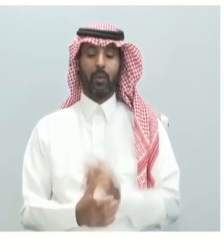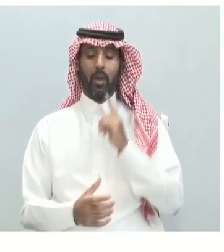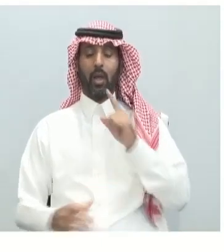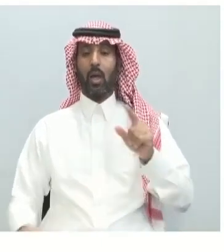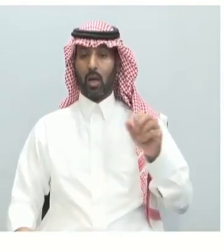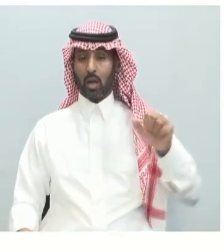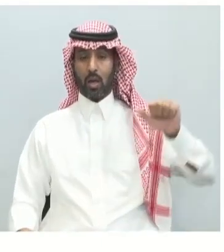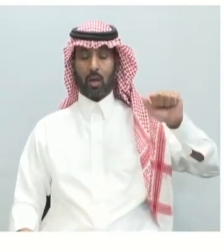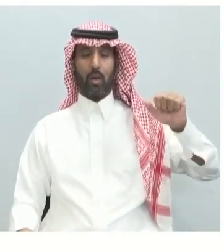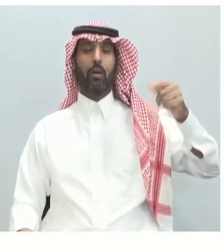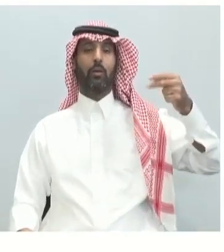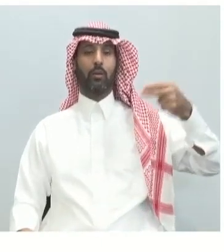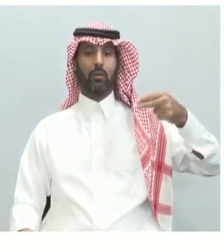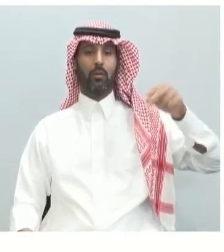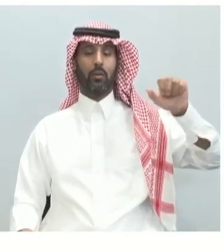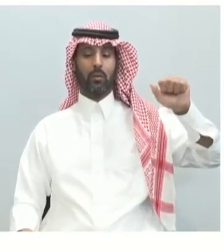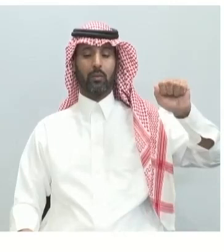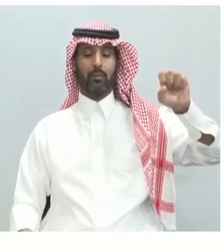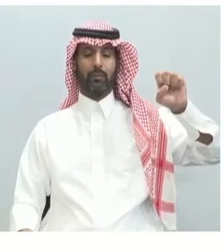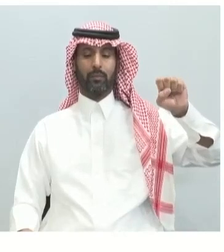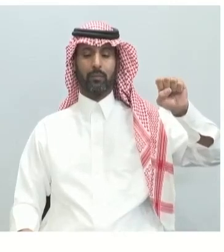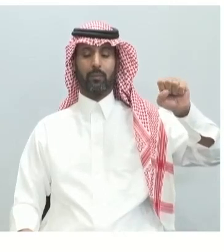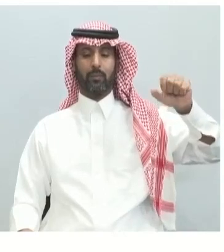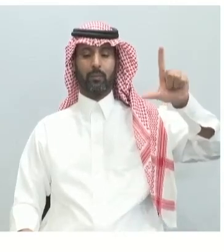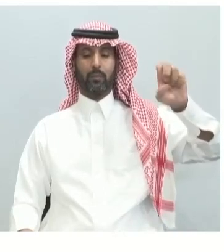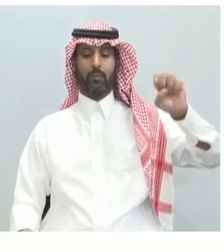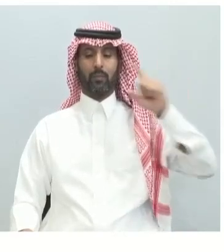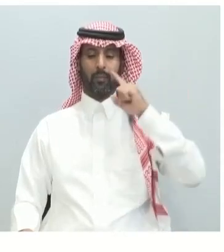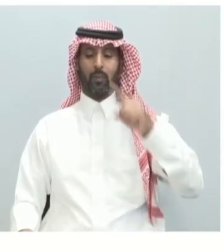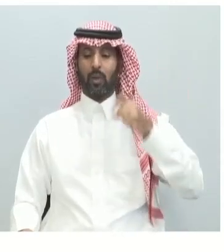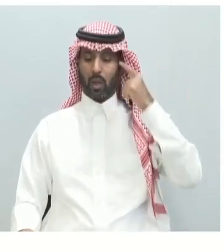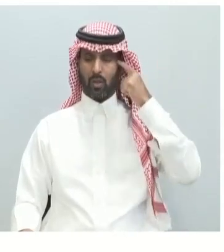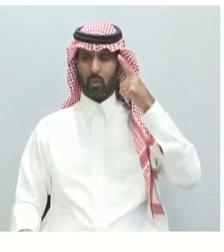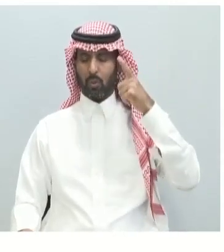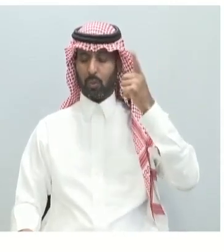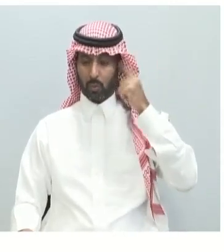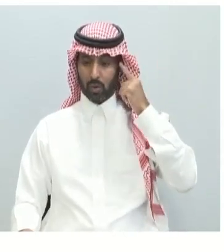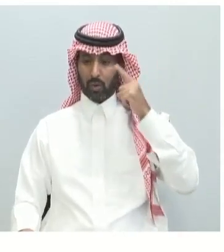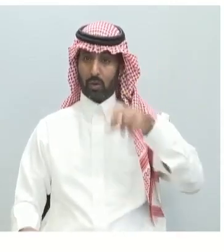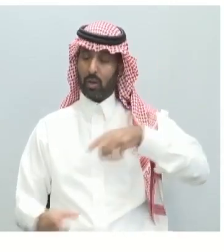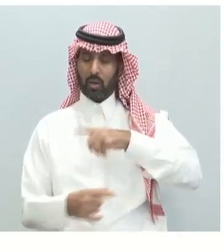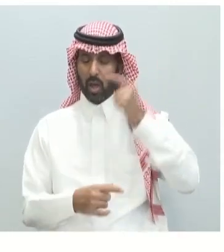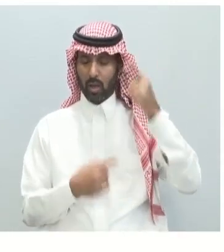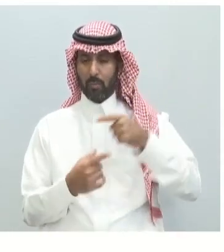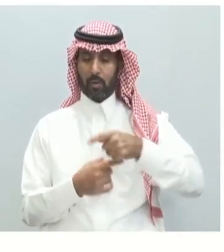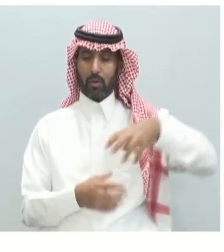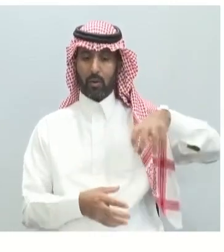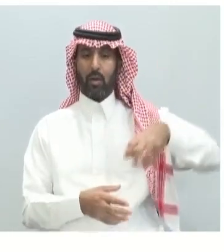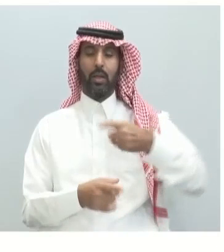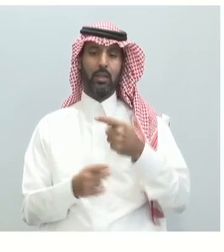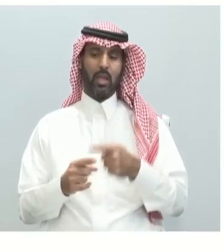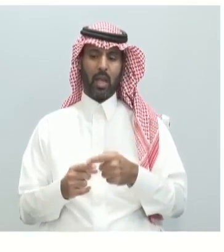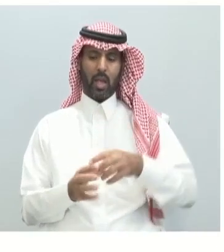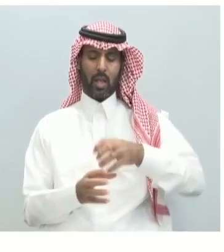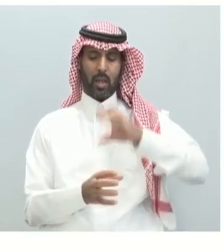So again, Elizabeth, really, it seems like such a hassle to always have to carry that stainless steel bottle around